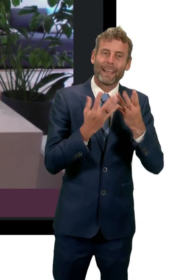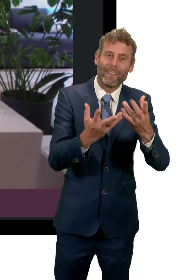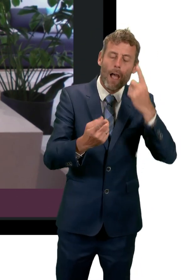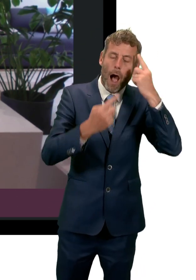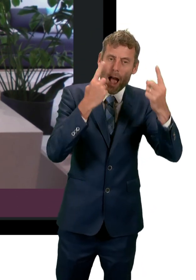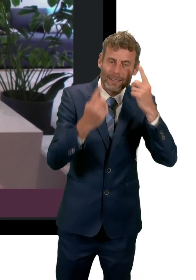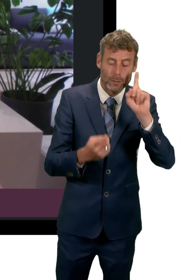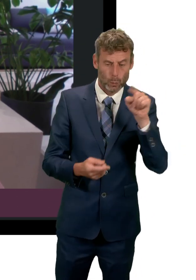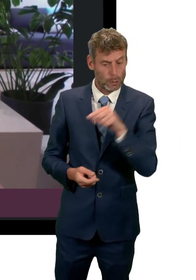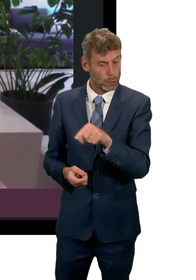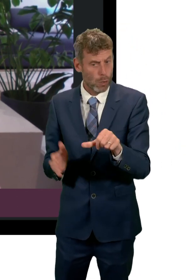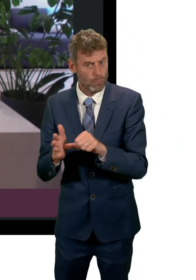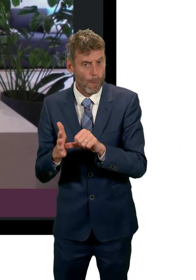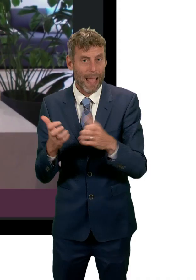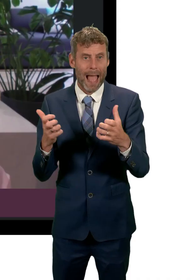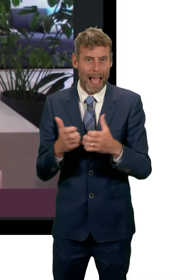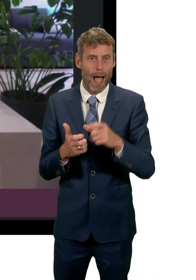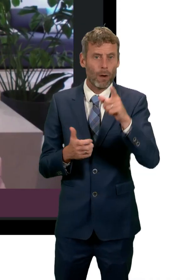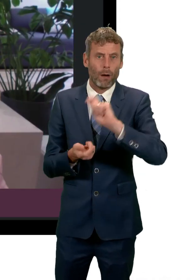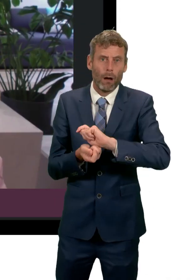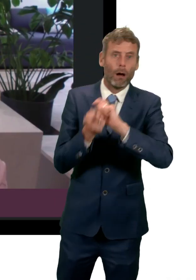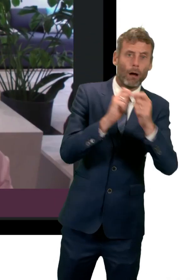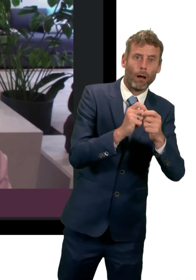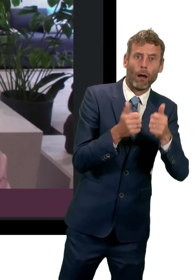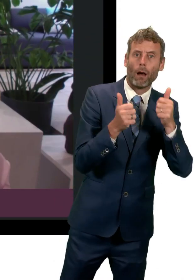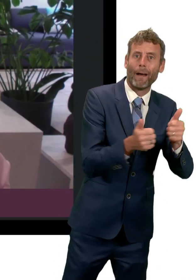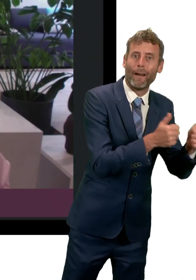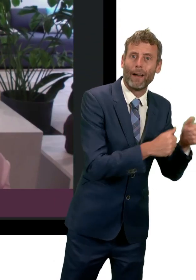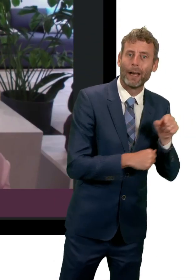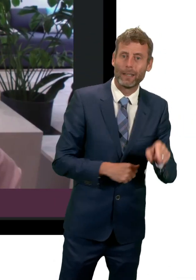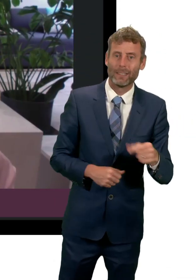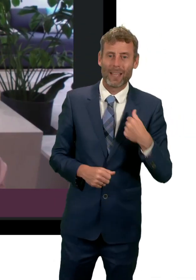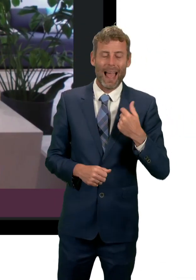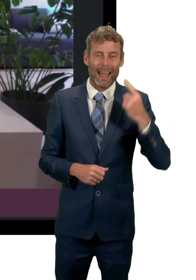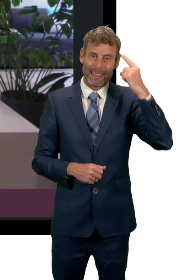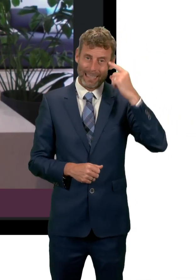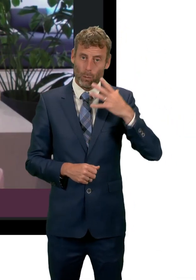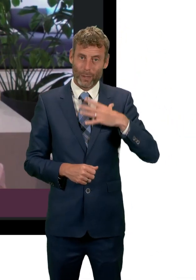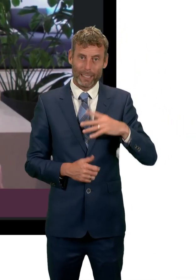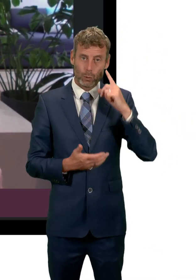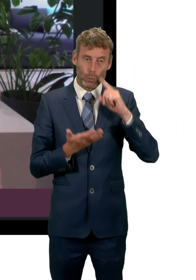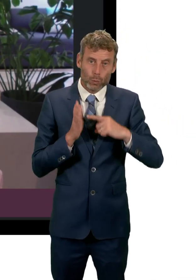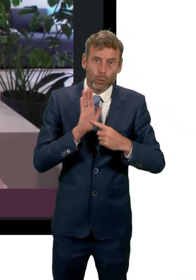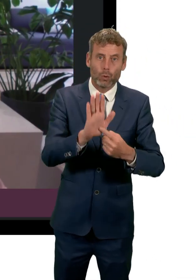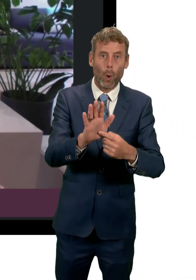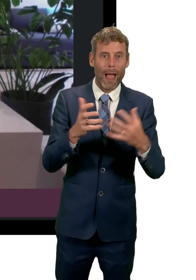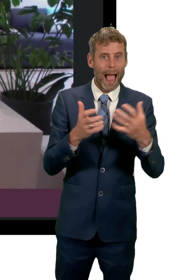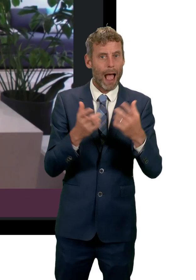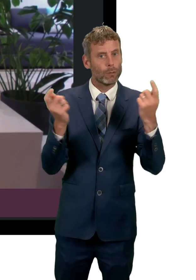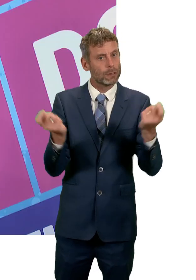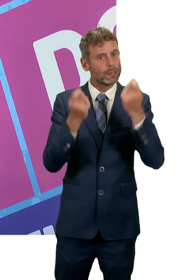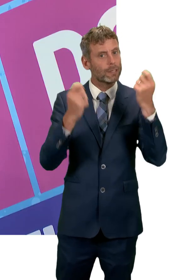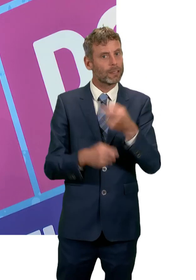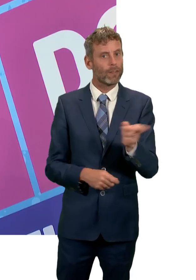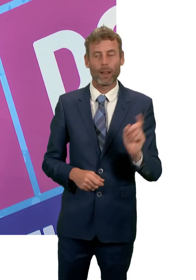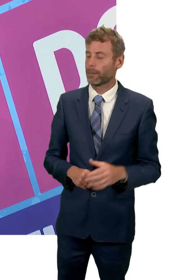think we can shine a light on good practices and success stories in that way a bit more. Brilliant, thank